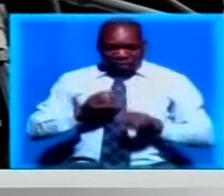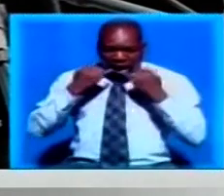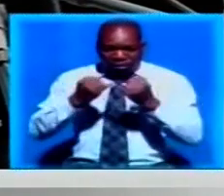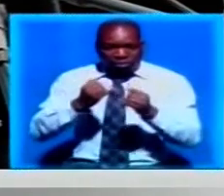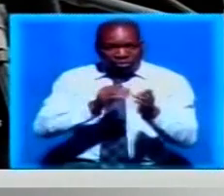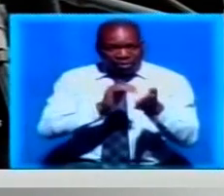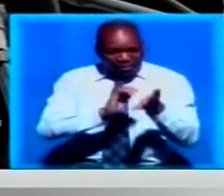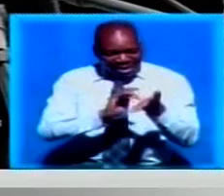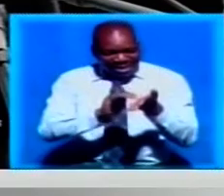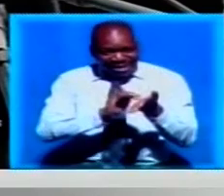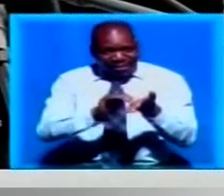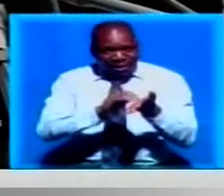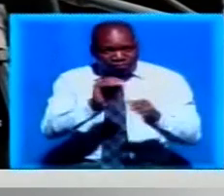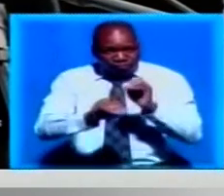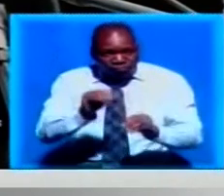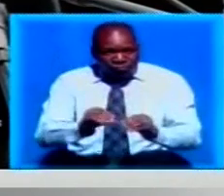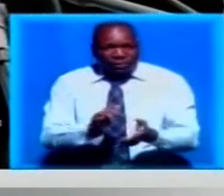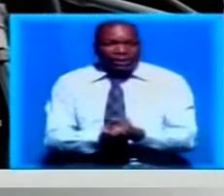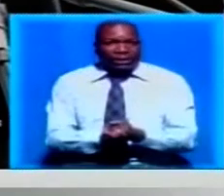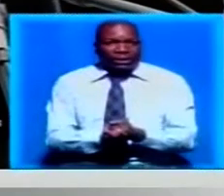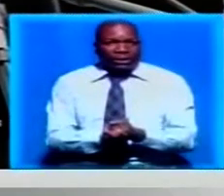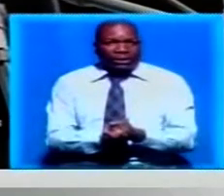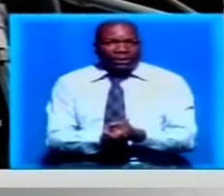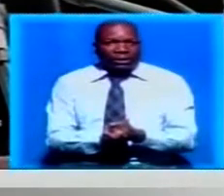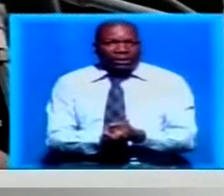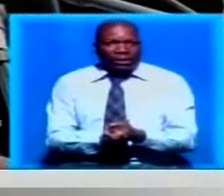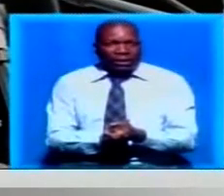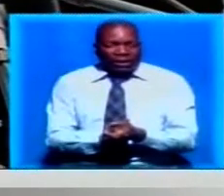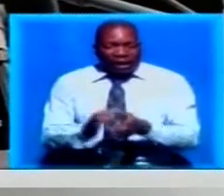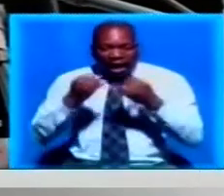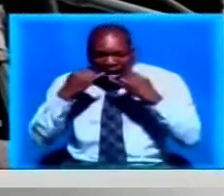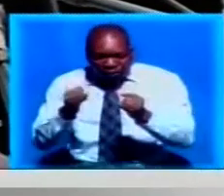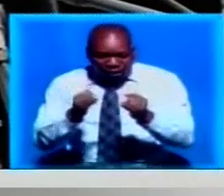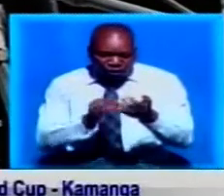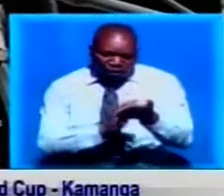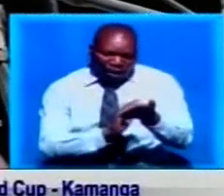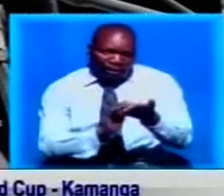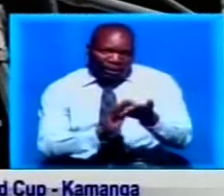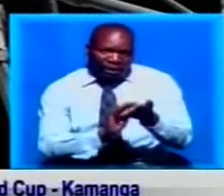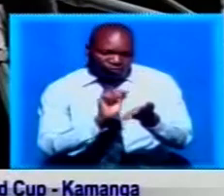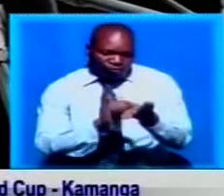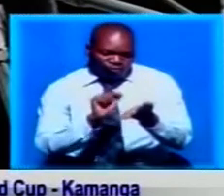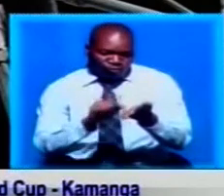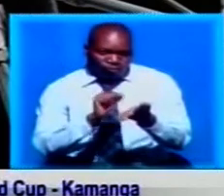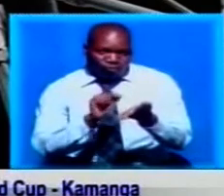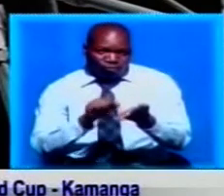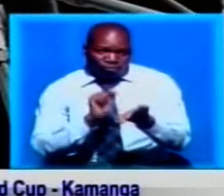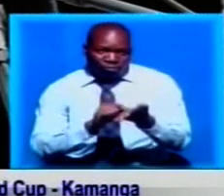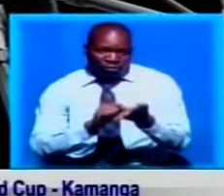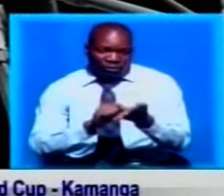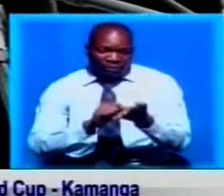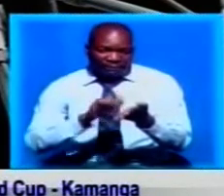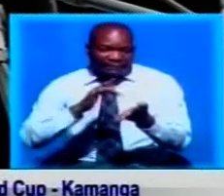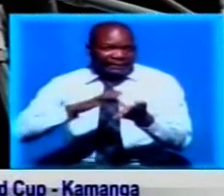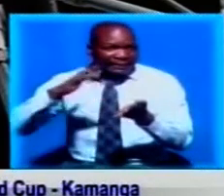know that to print this information into Braille at least, it is still very expensive as well